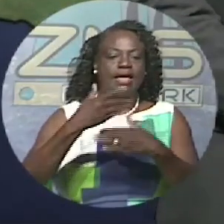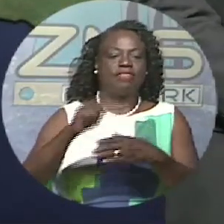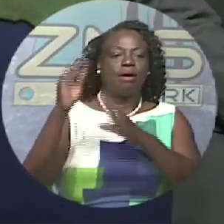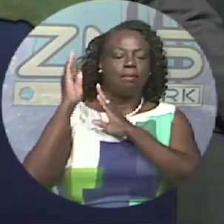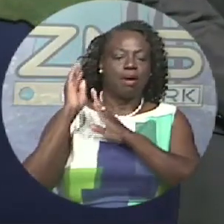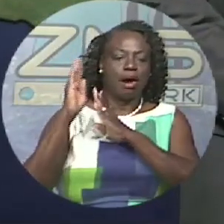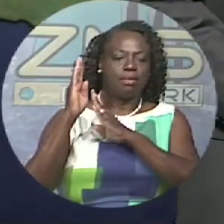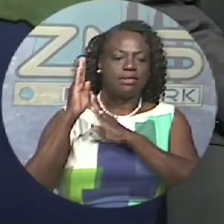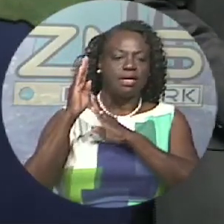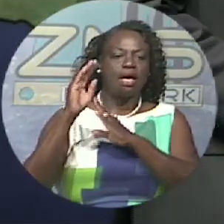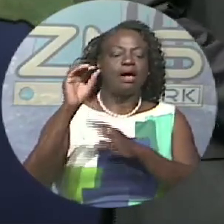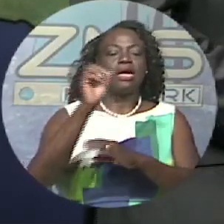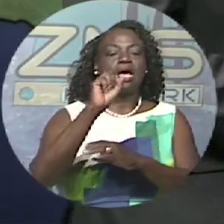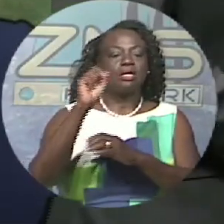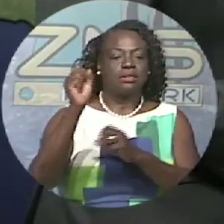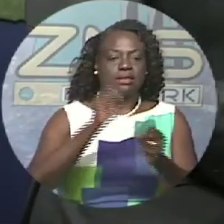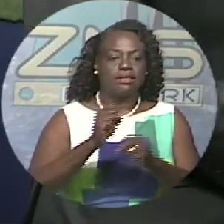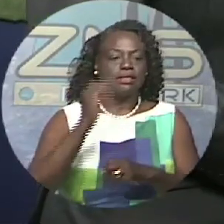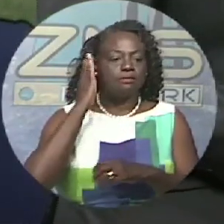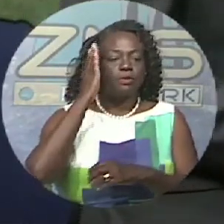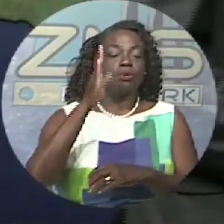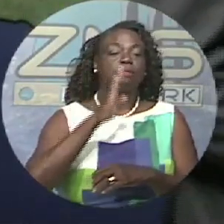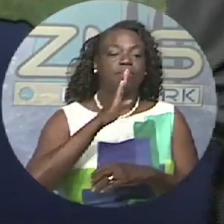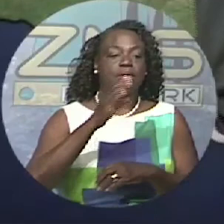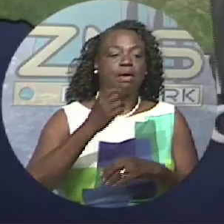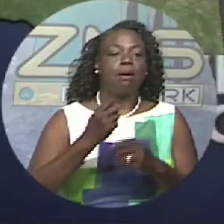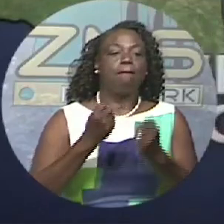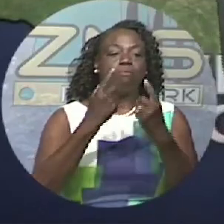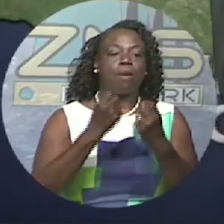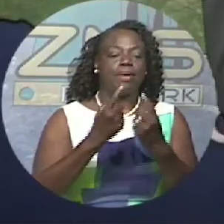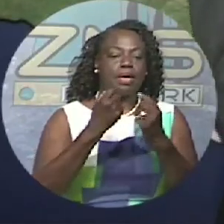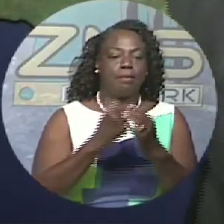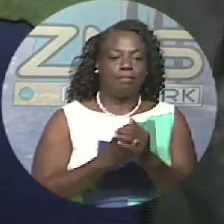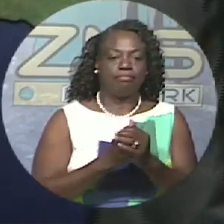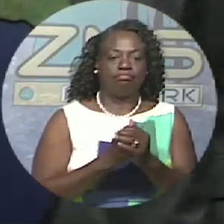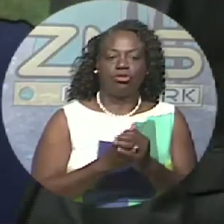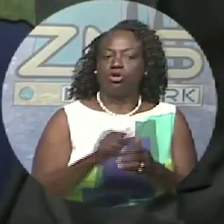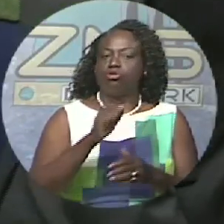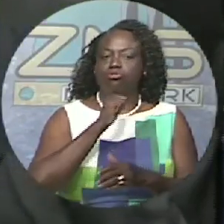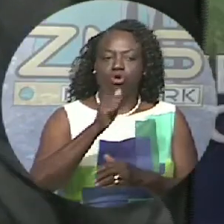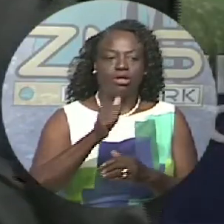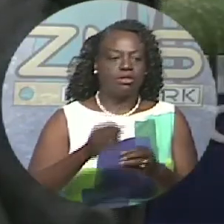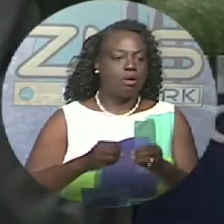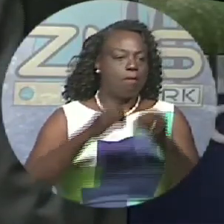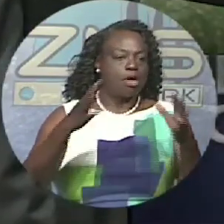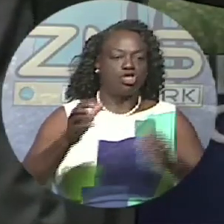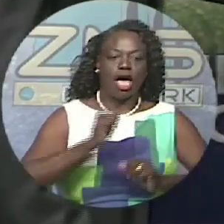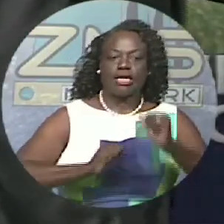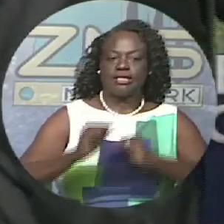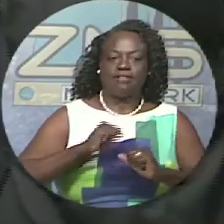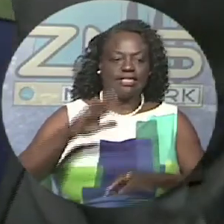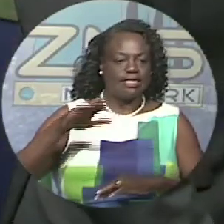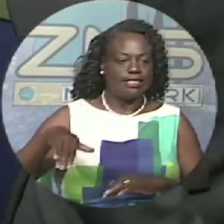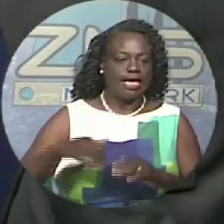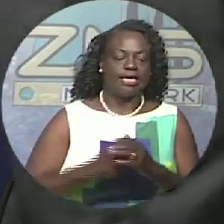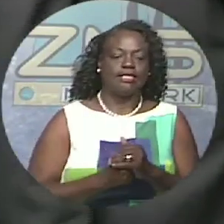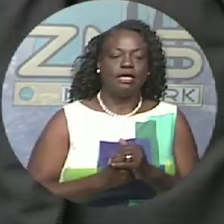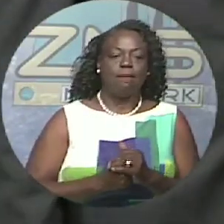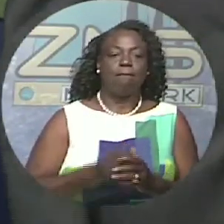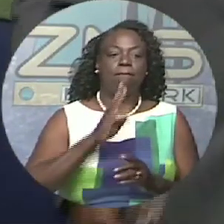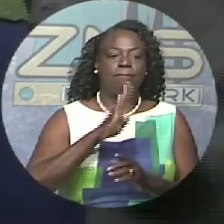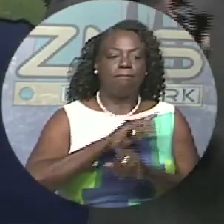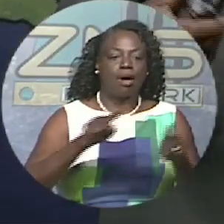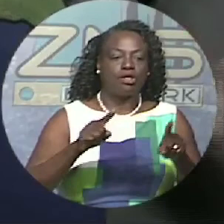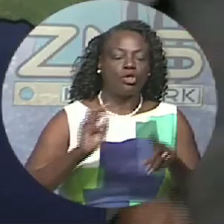expect systems to be popping up, but we don't see much in terms of any activity there as yet. But we are watching an area that's in the Gulf of